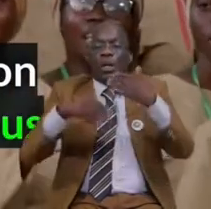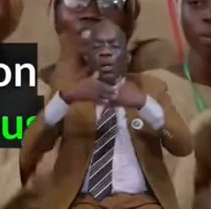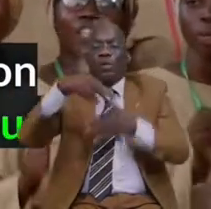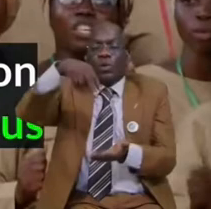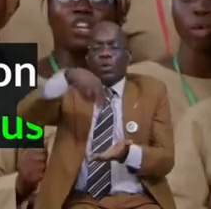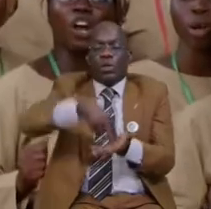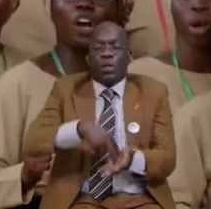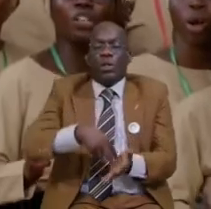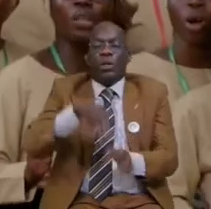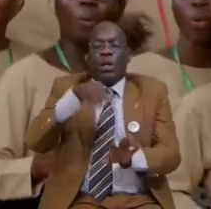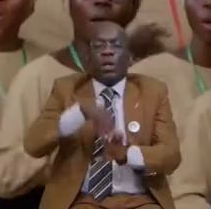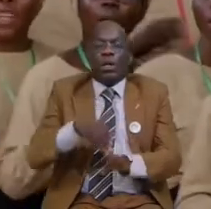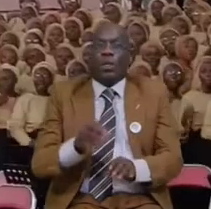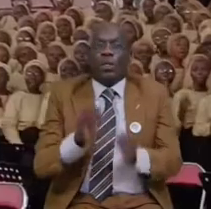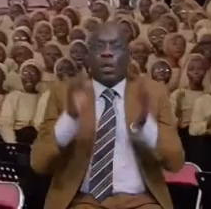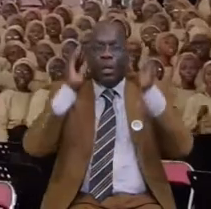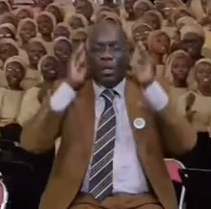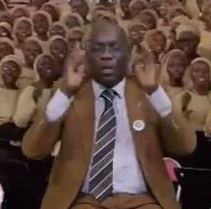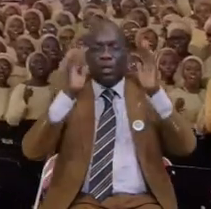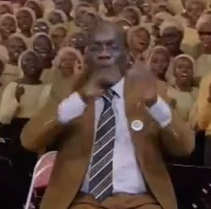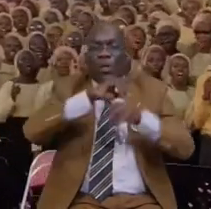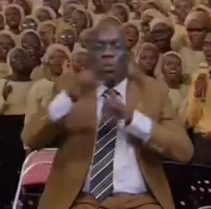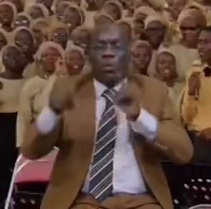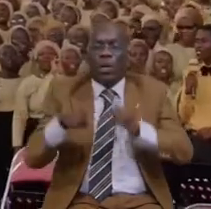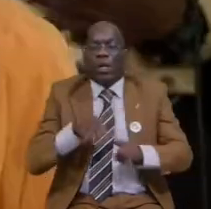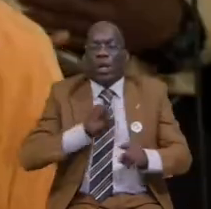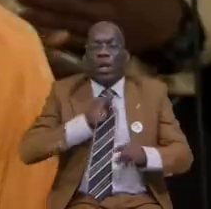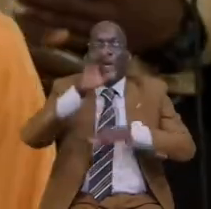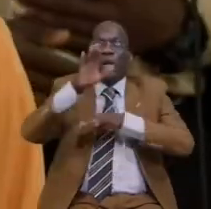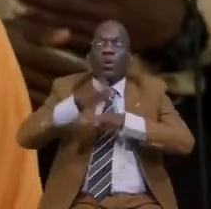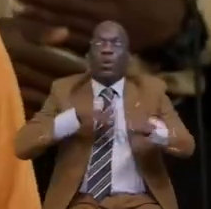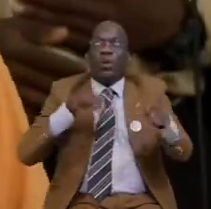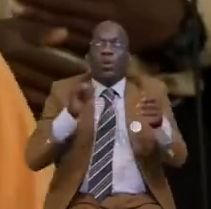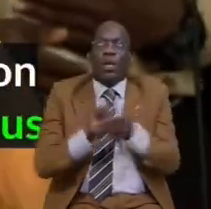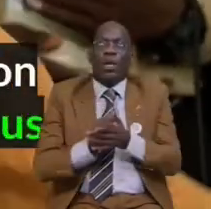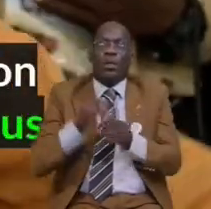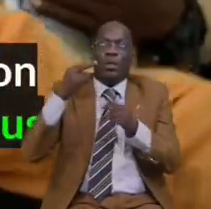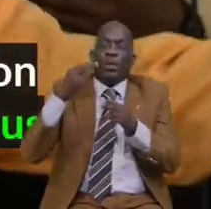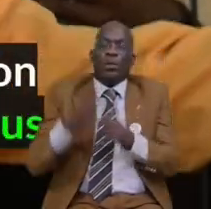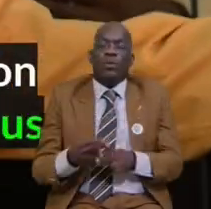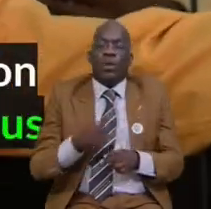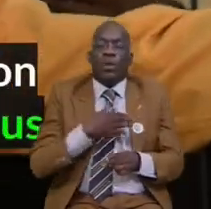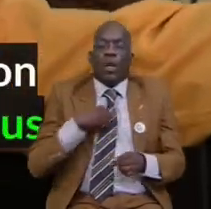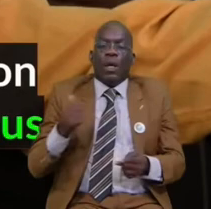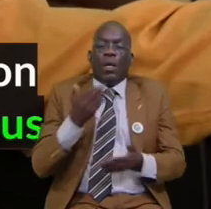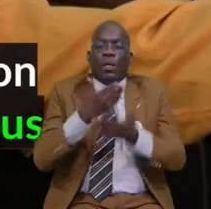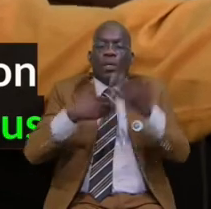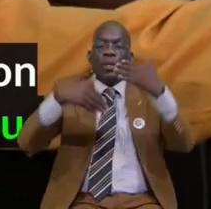at attention when I mention that name. I never